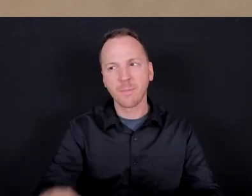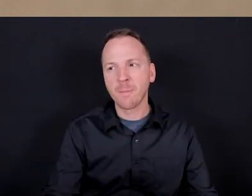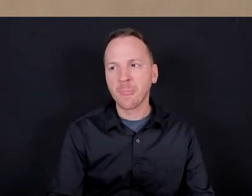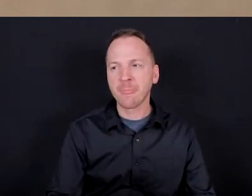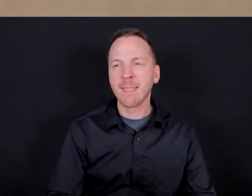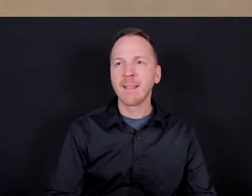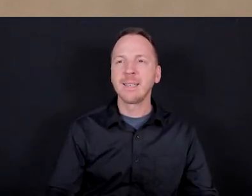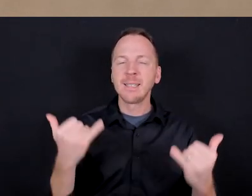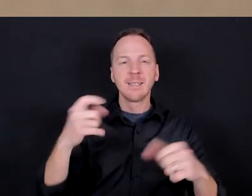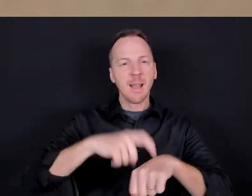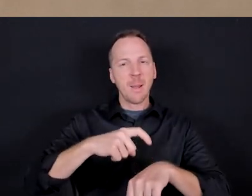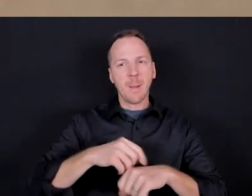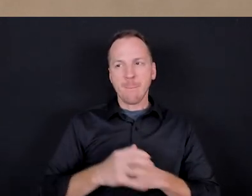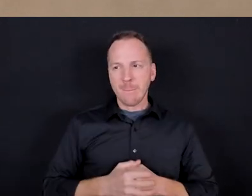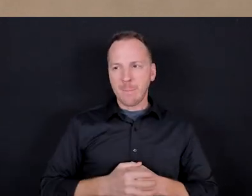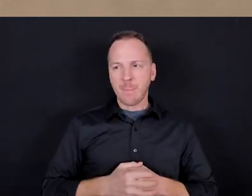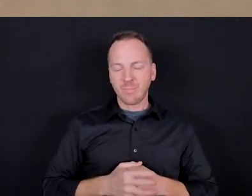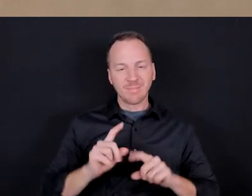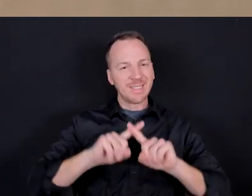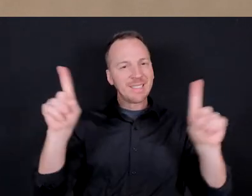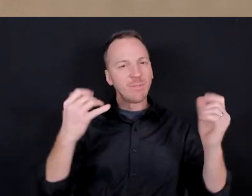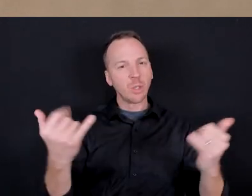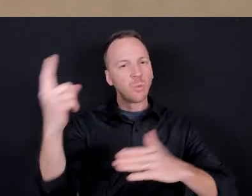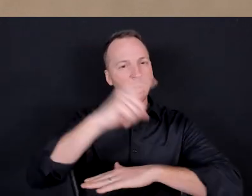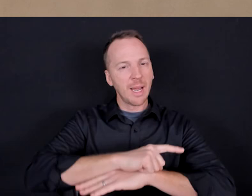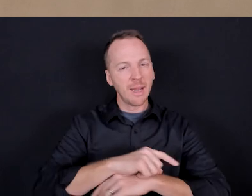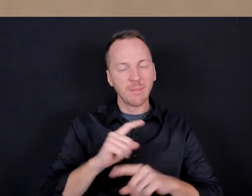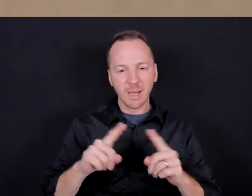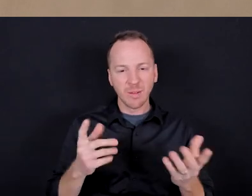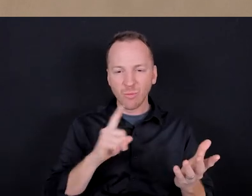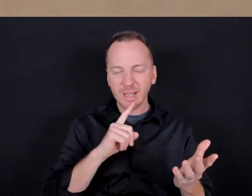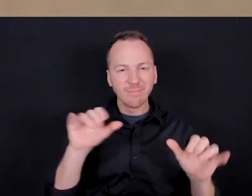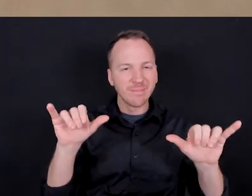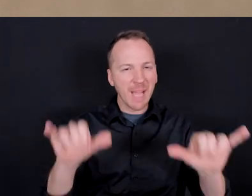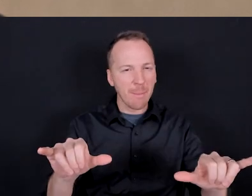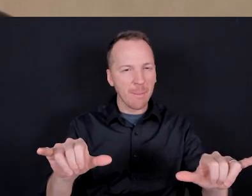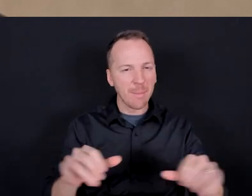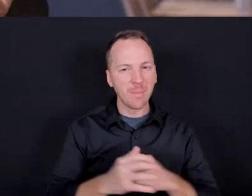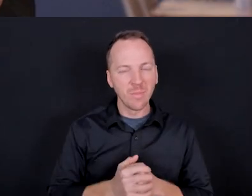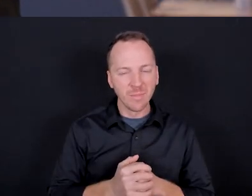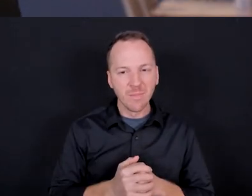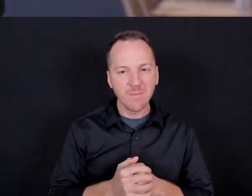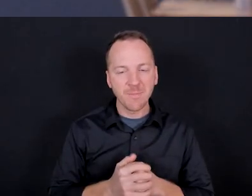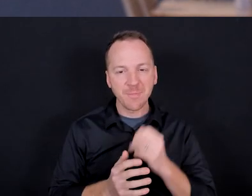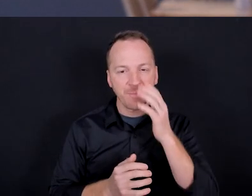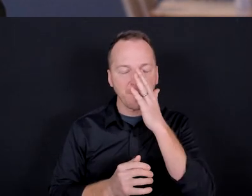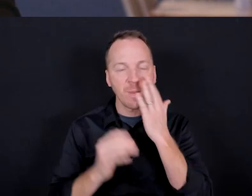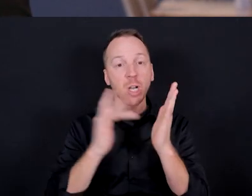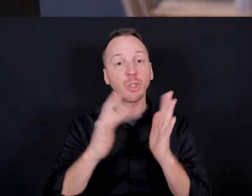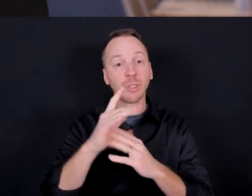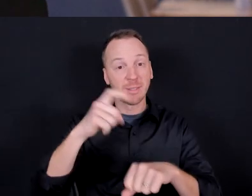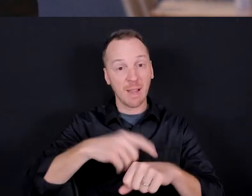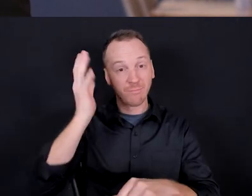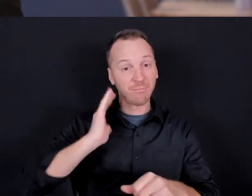My friends, times are different today, but the more things are different, the more they stay the same. I mean, in Jesus' day